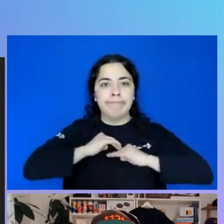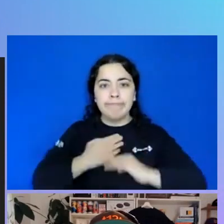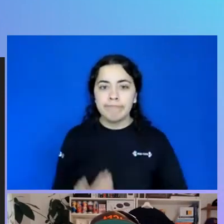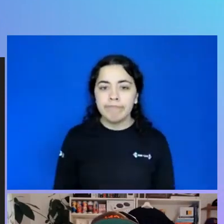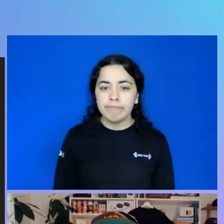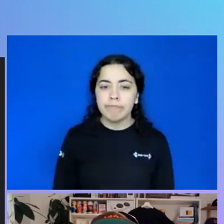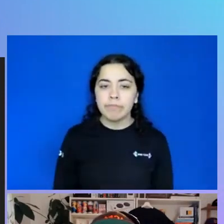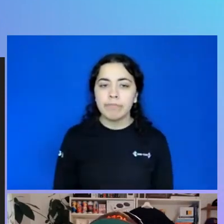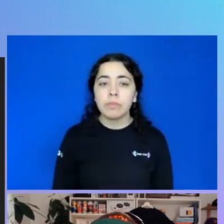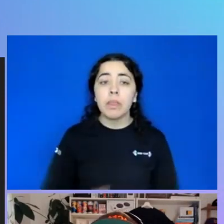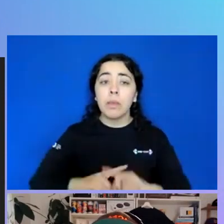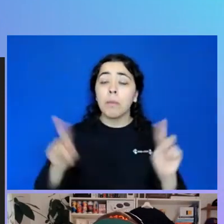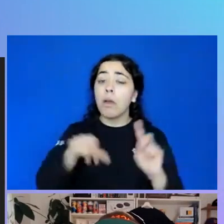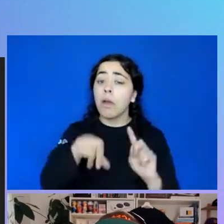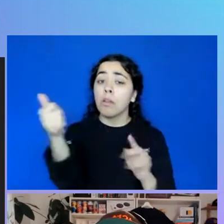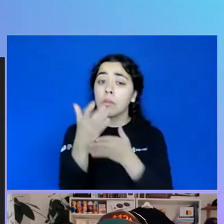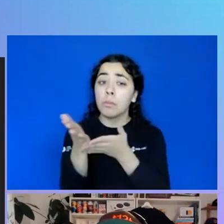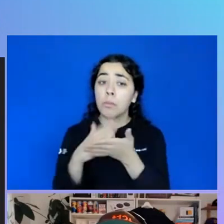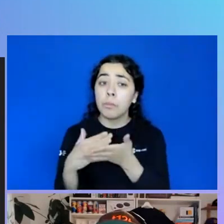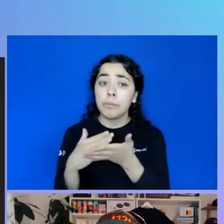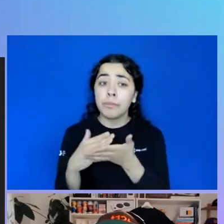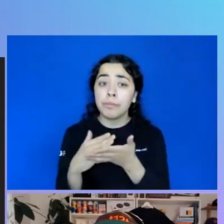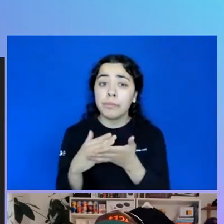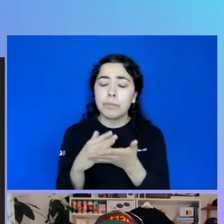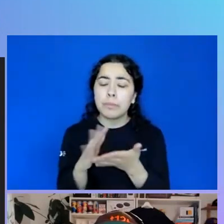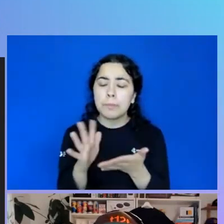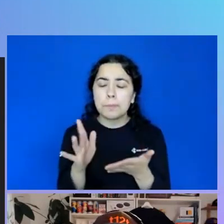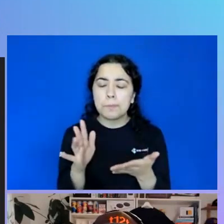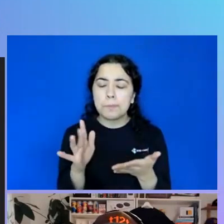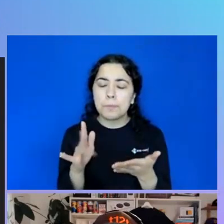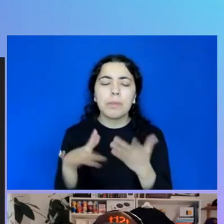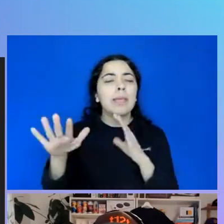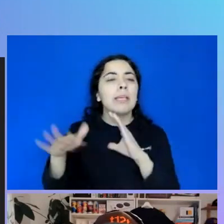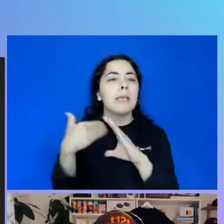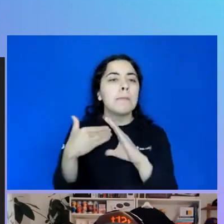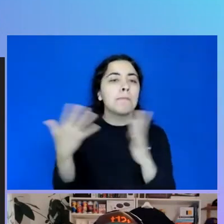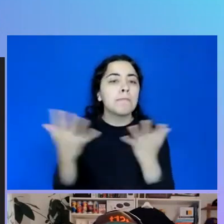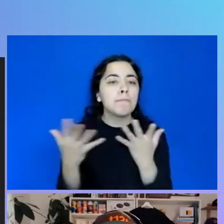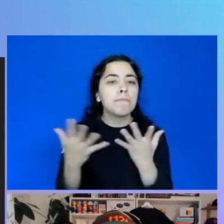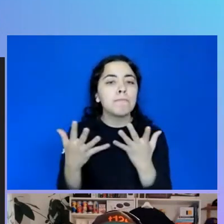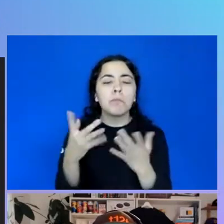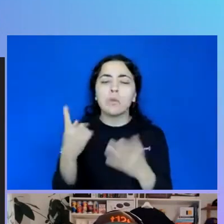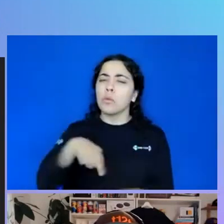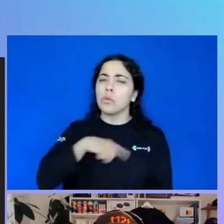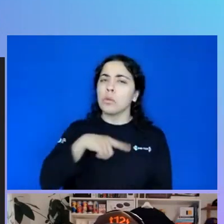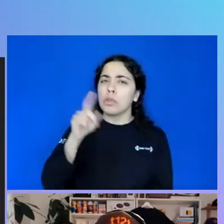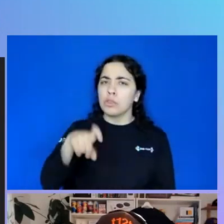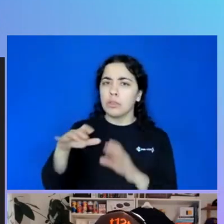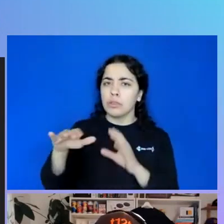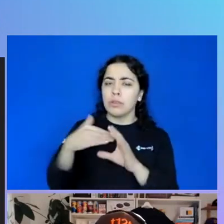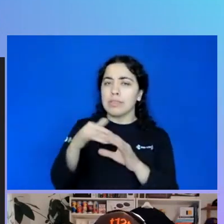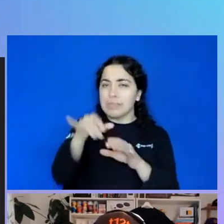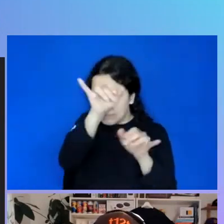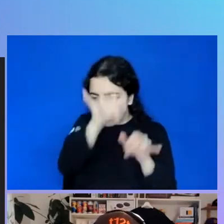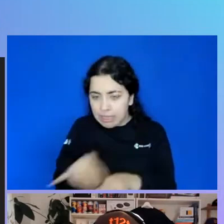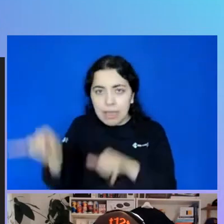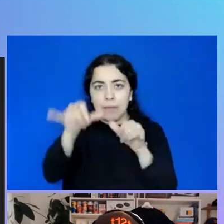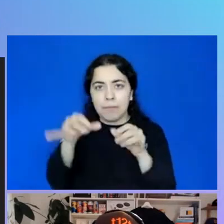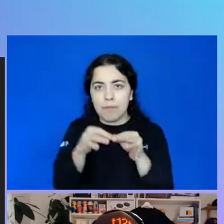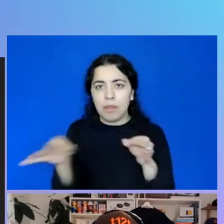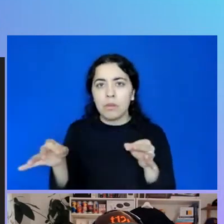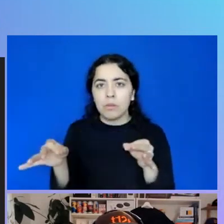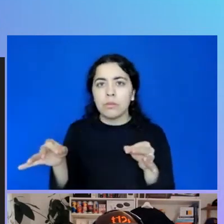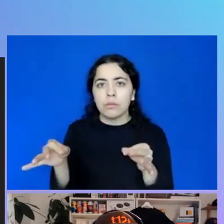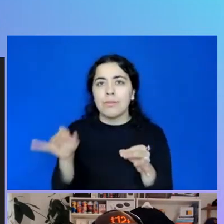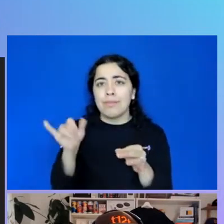And then another aspect of emails is that you should have the same language in the full